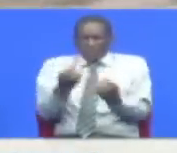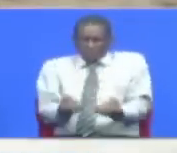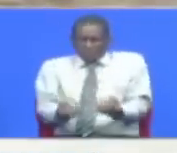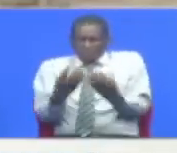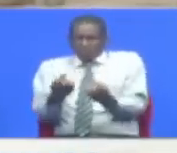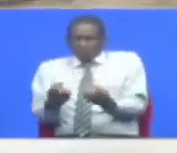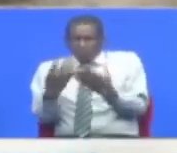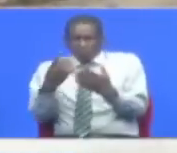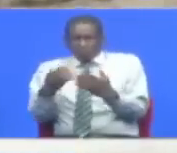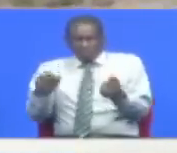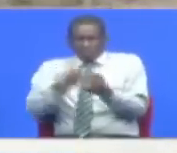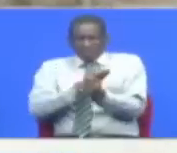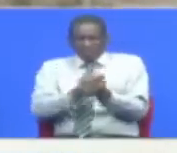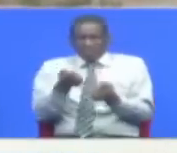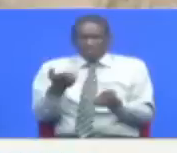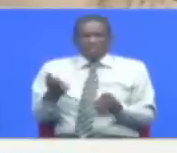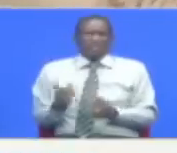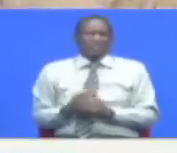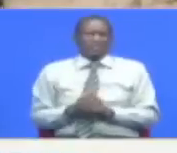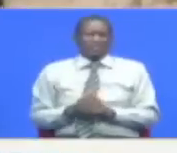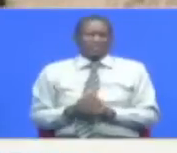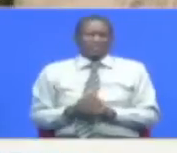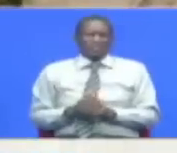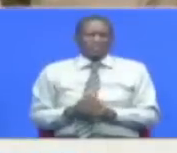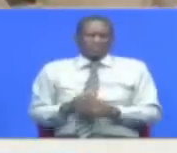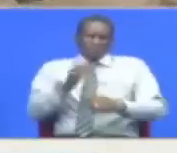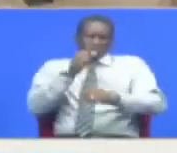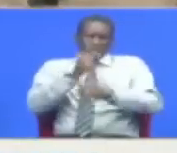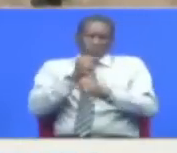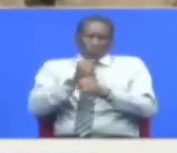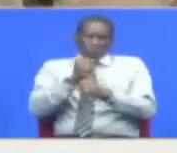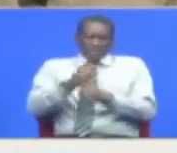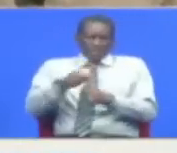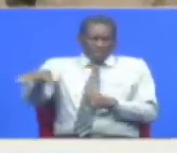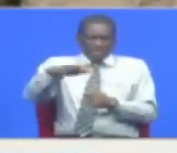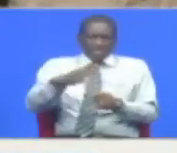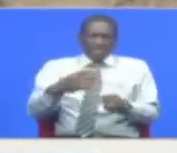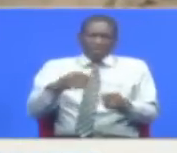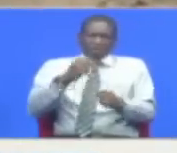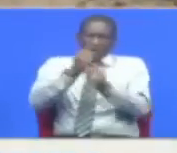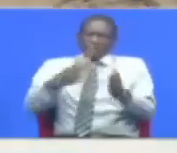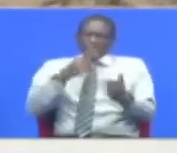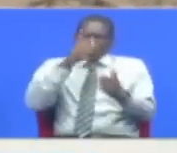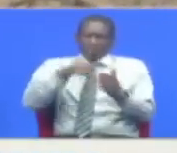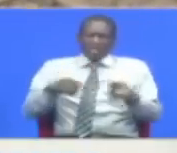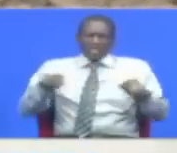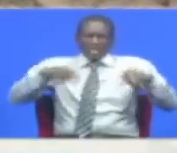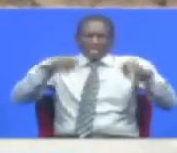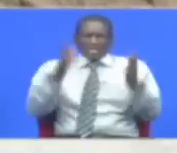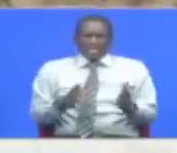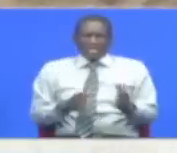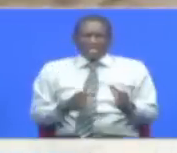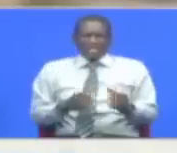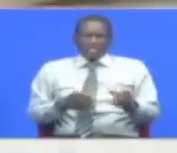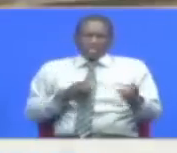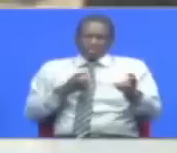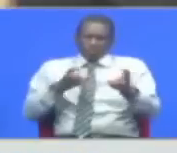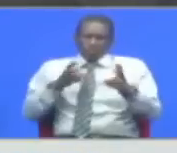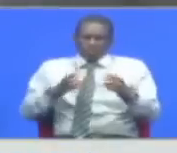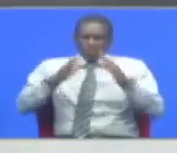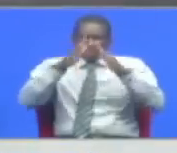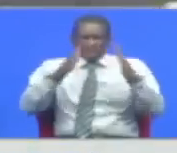using rudimentary explosives. Workers at the scene claim the attackers also shot at the house in the Wednesday night